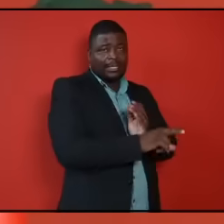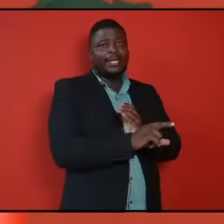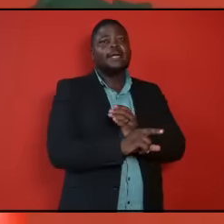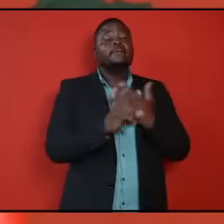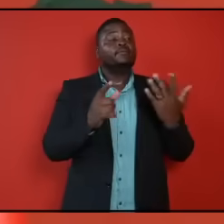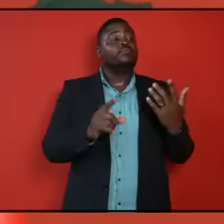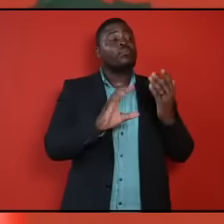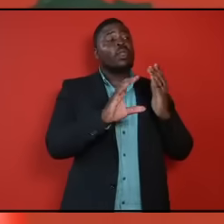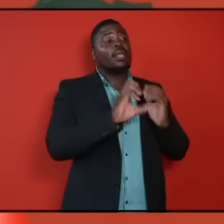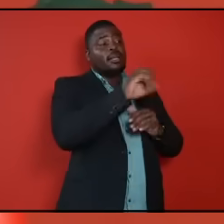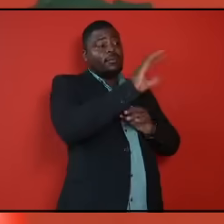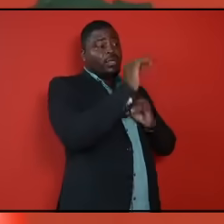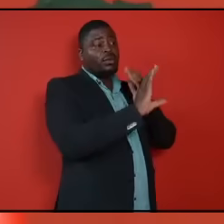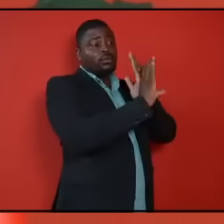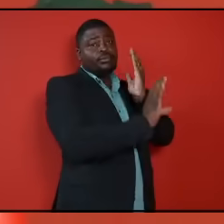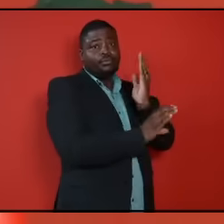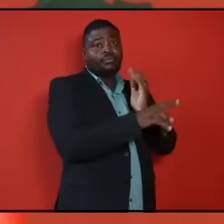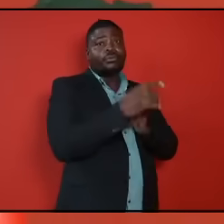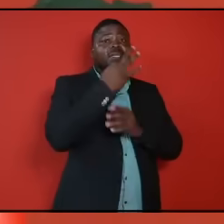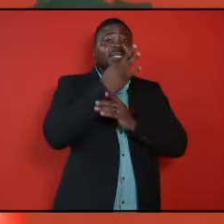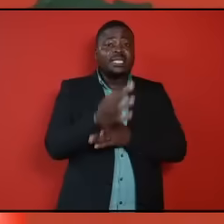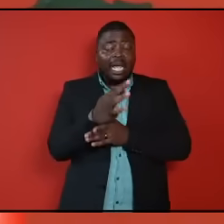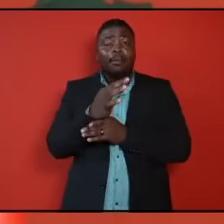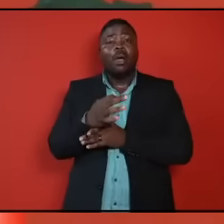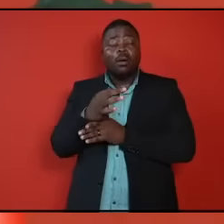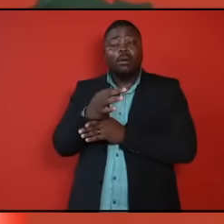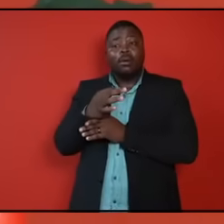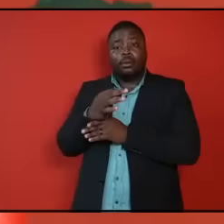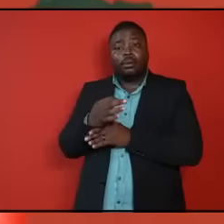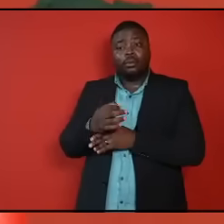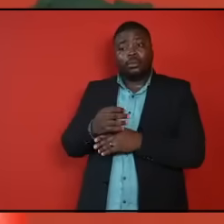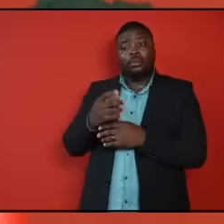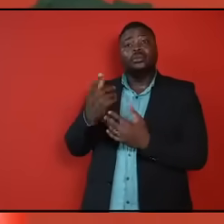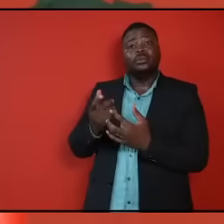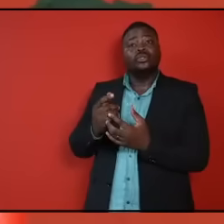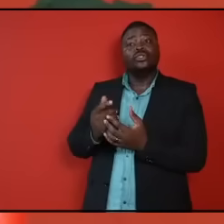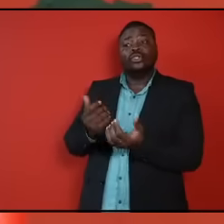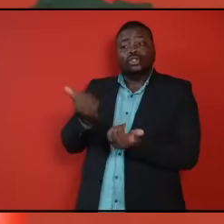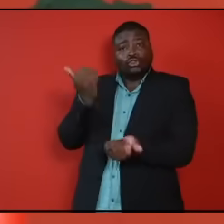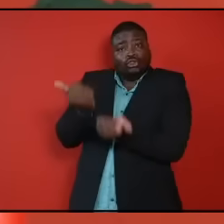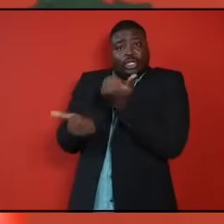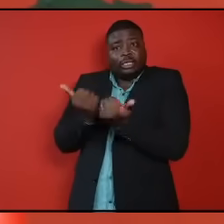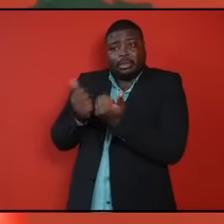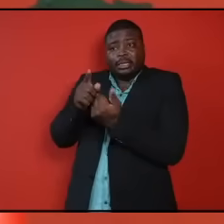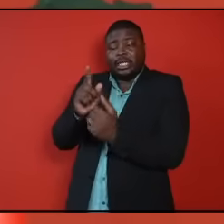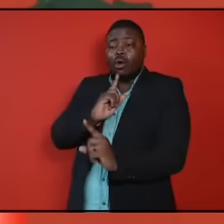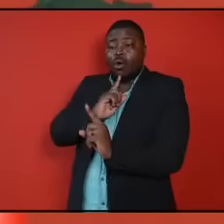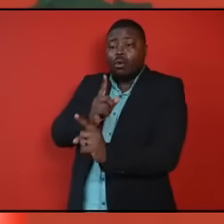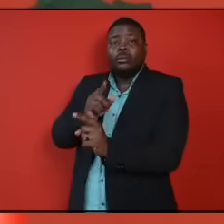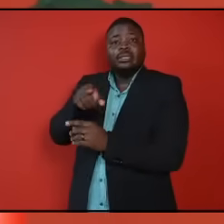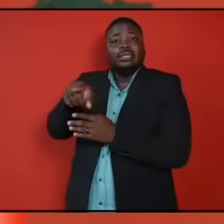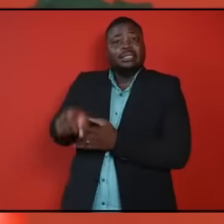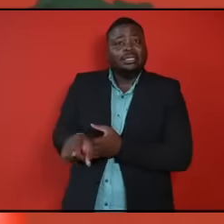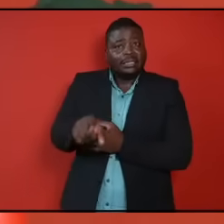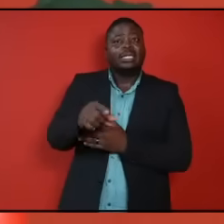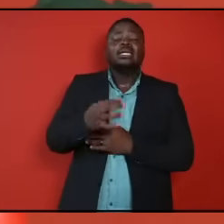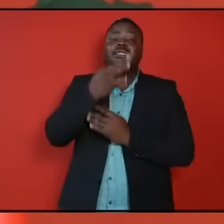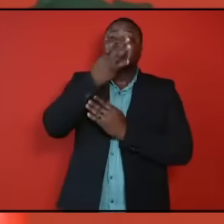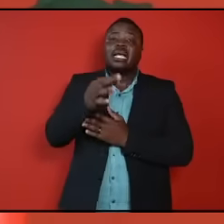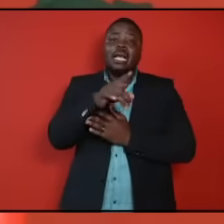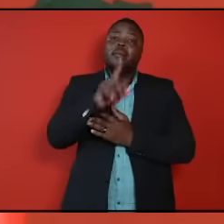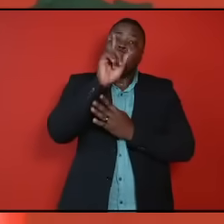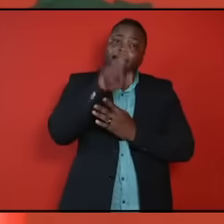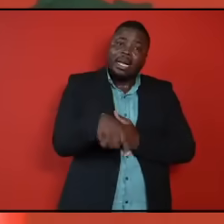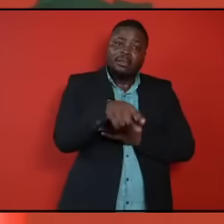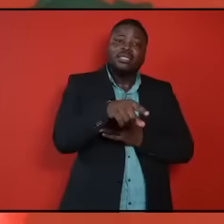required that judgments, particularly in matters of national importance involving the conduct of sitting president, be delivered within